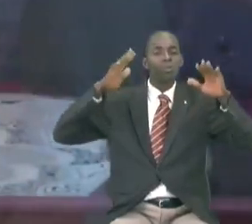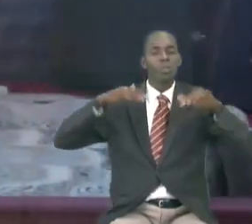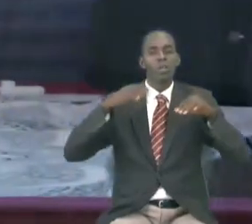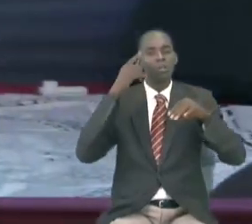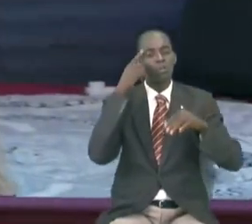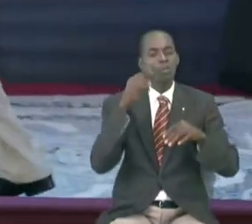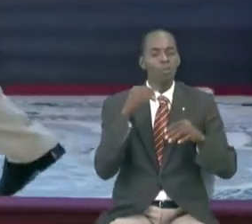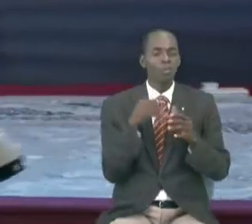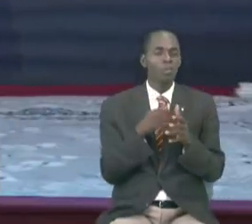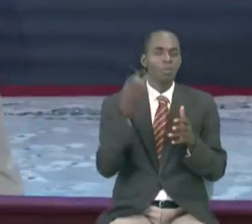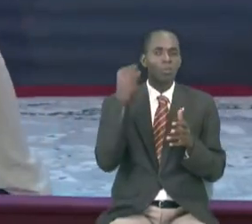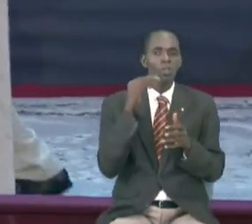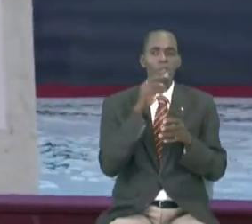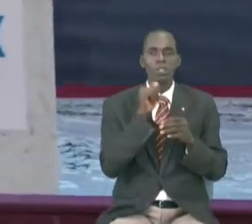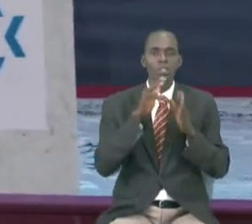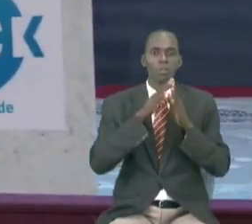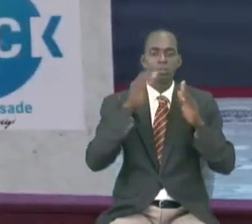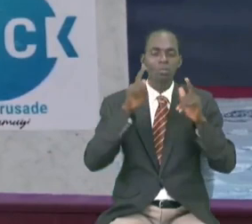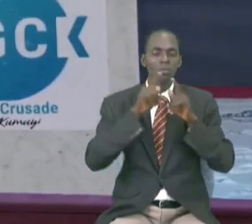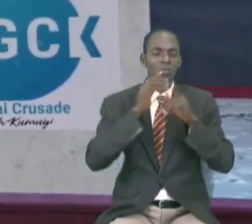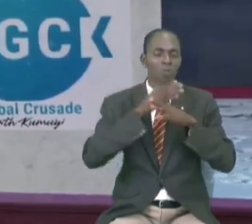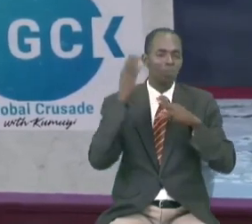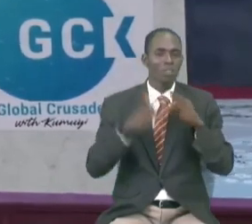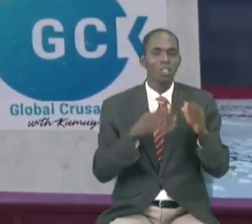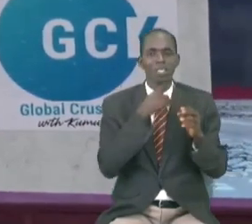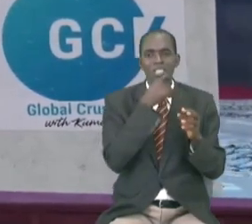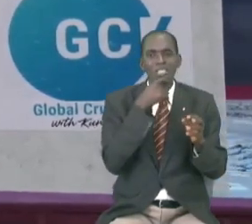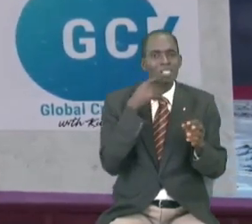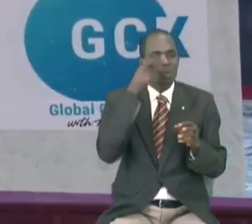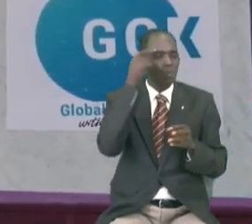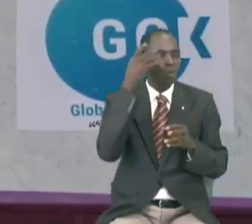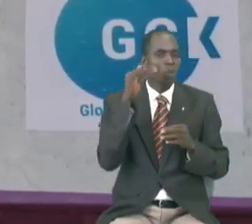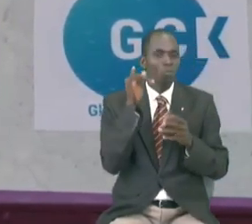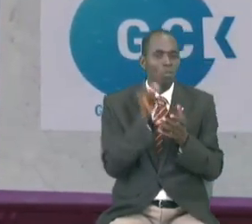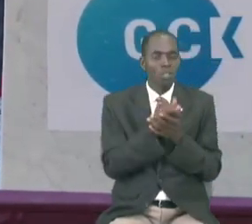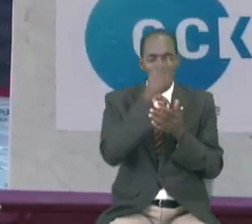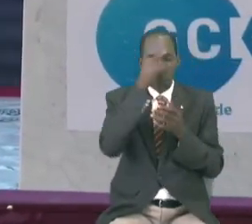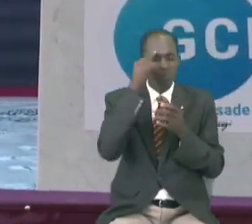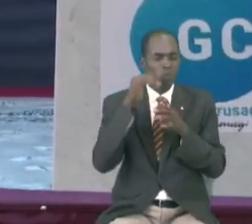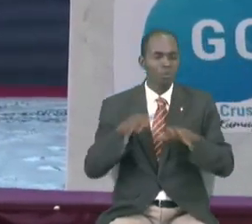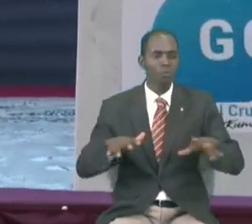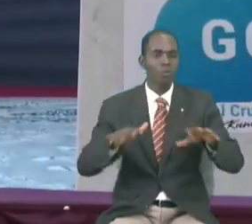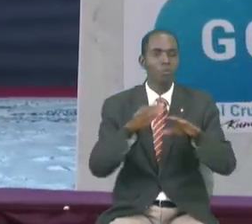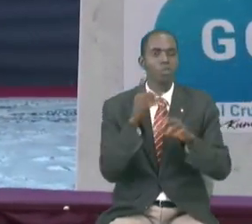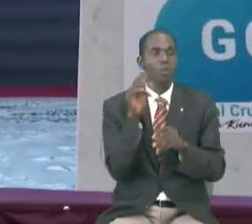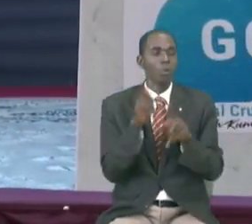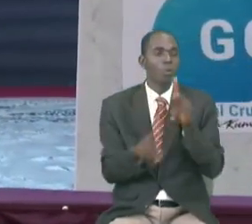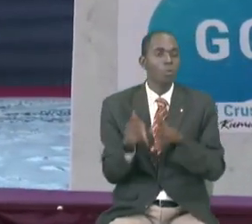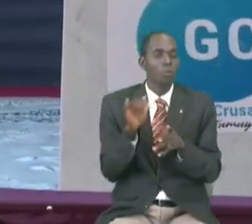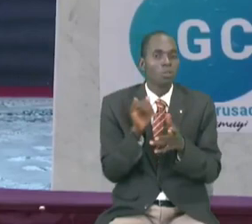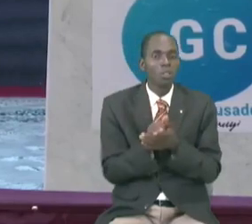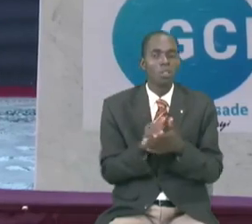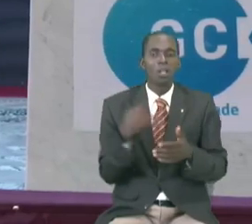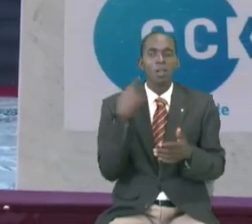are pleased and satisfied with ephemeral things, with tangible things, with earthly things,